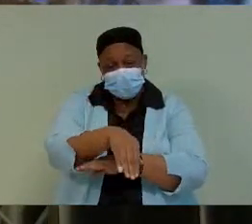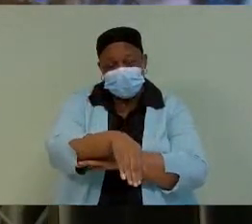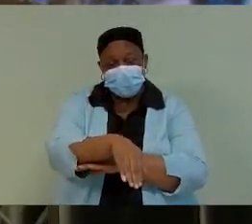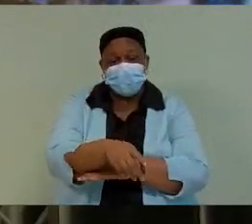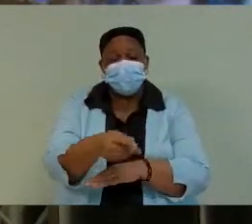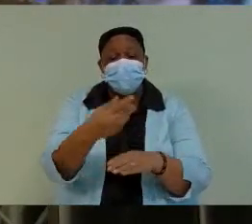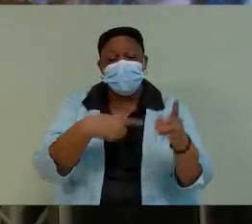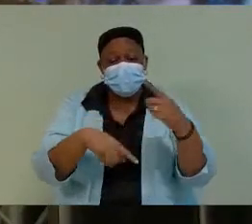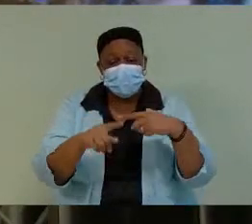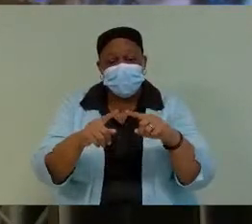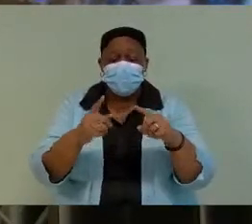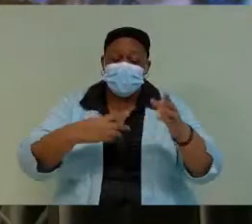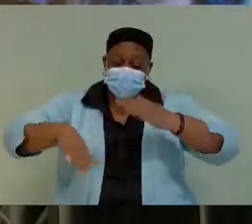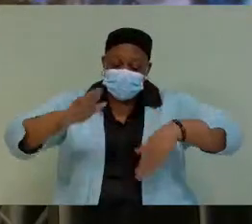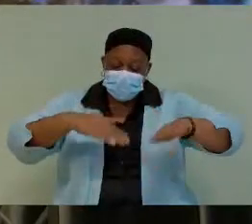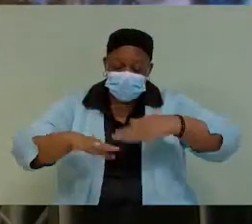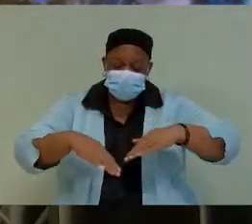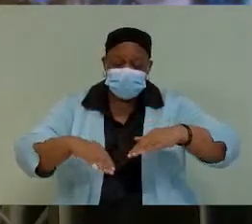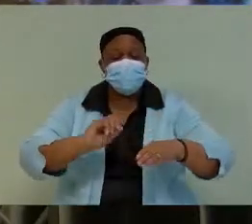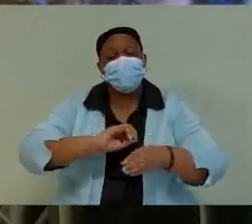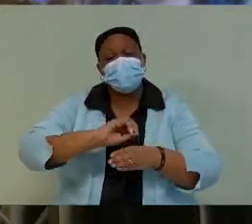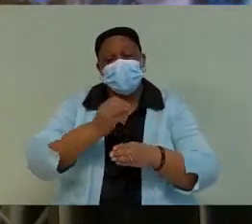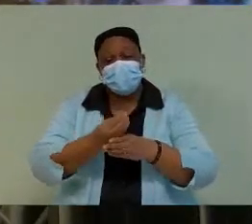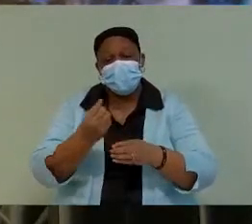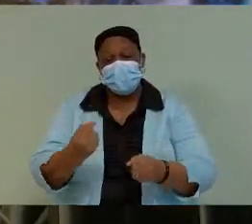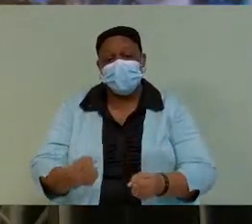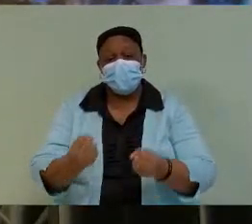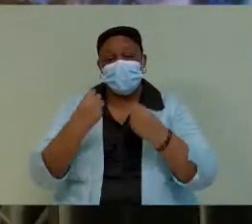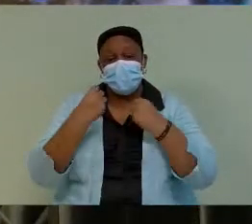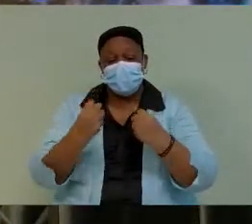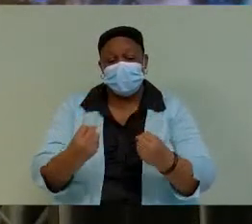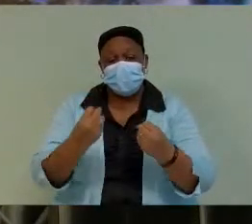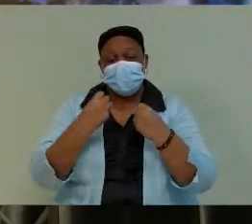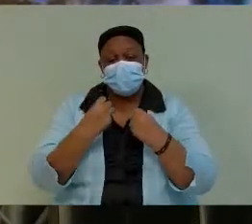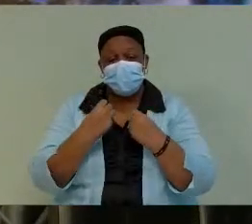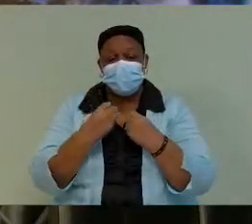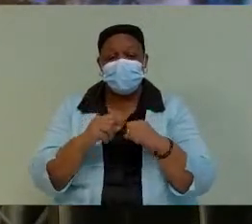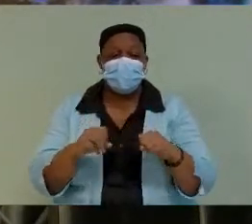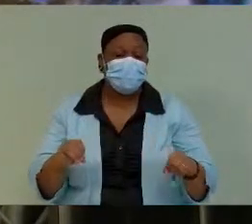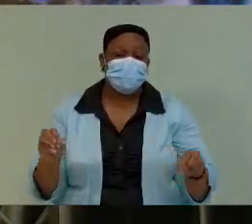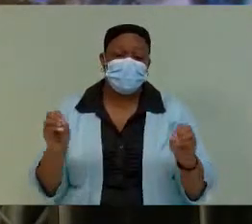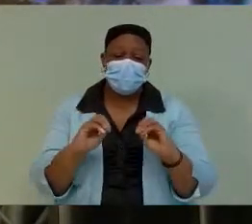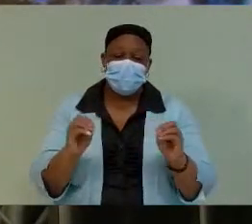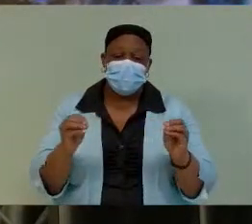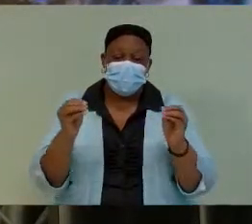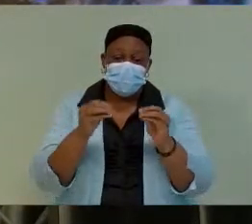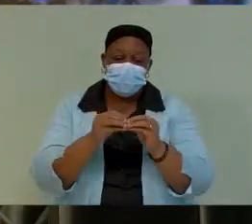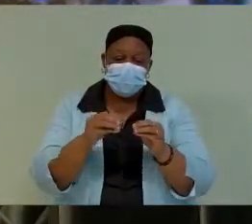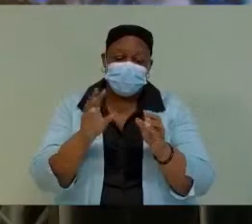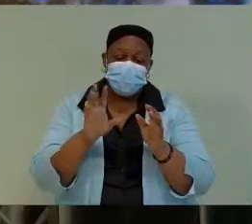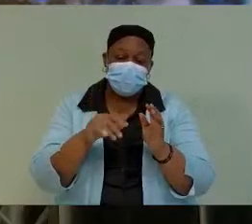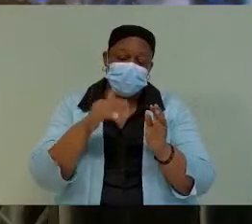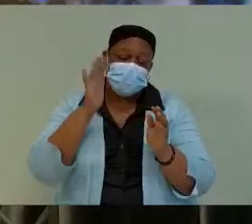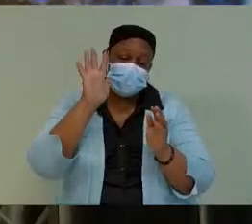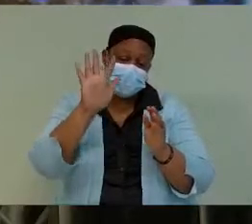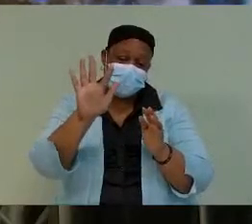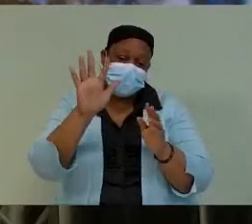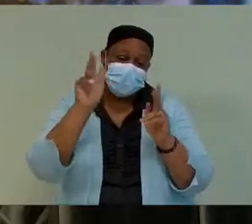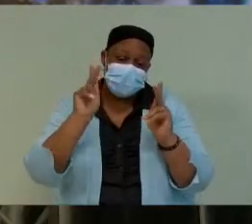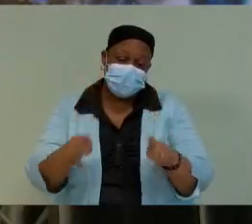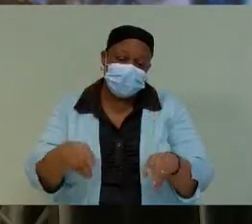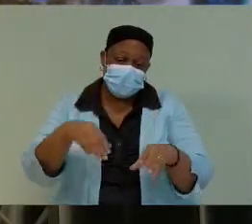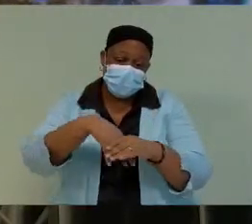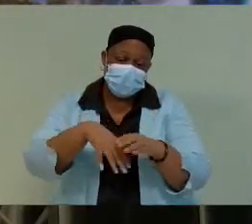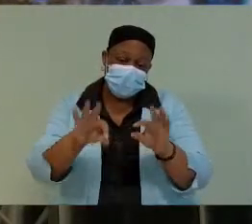of swimming or exercise. No more than 5 members of the immediate family should be in close proximity to each